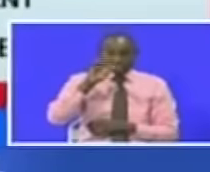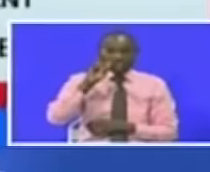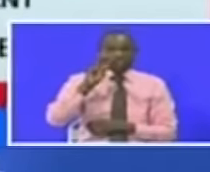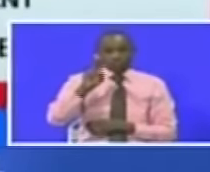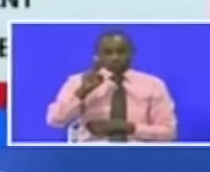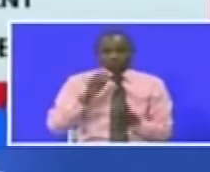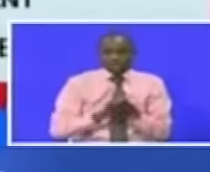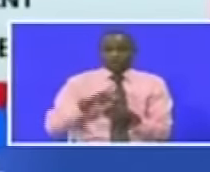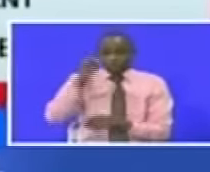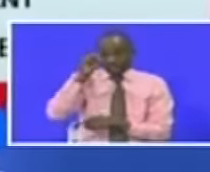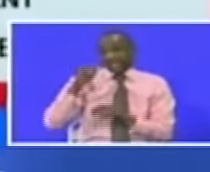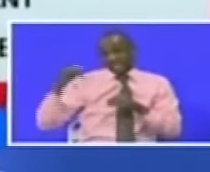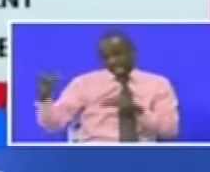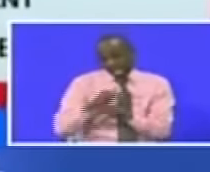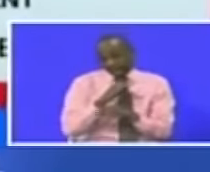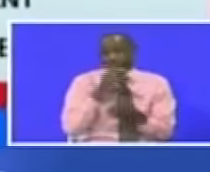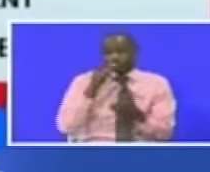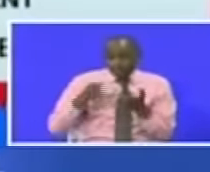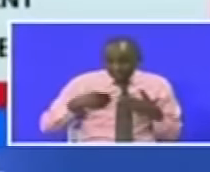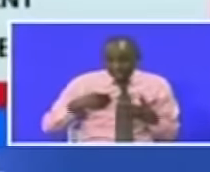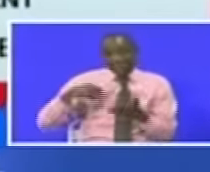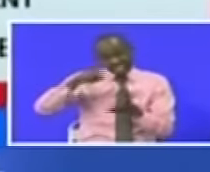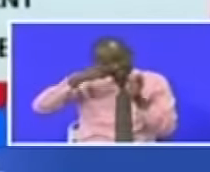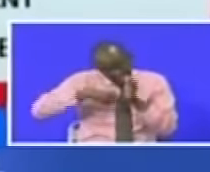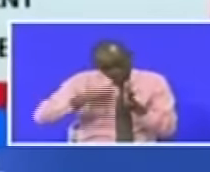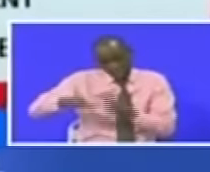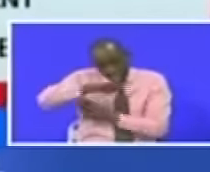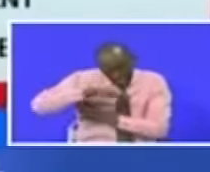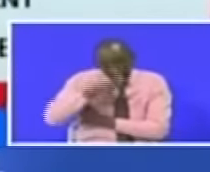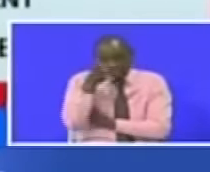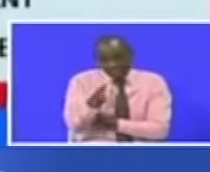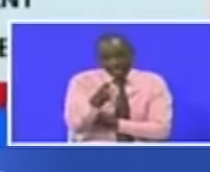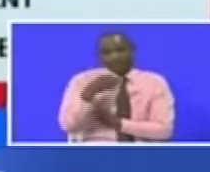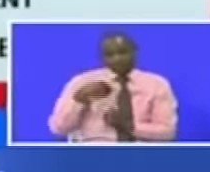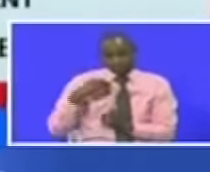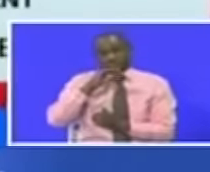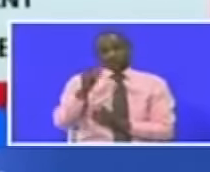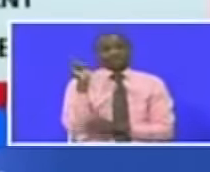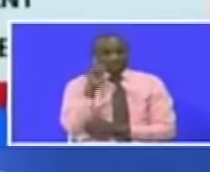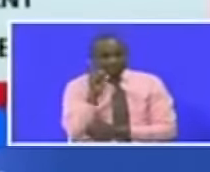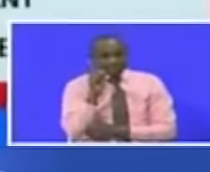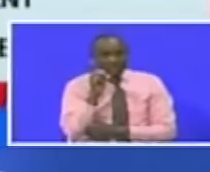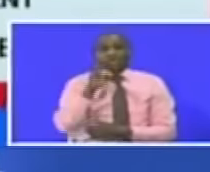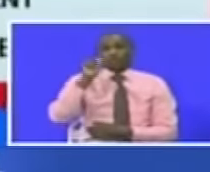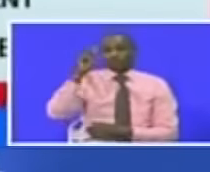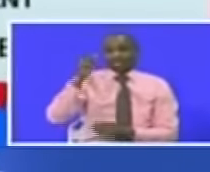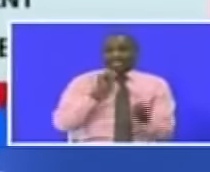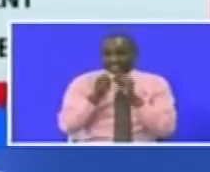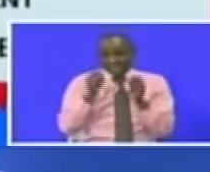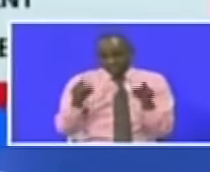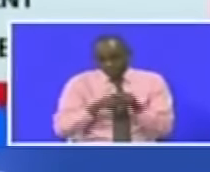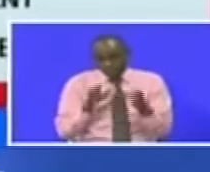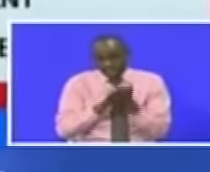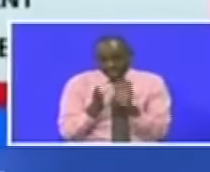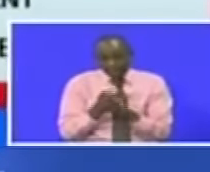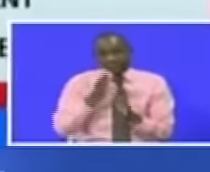Northern Airport Road areas will become the industrial and commercial sites for the capital city. Ruaraka and Kasarani will also become